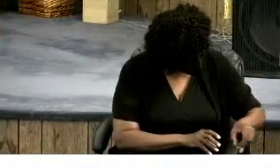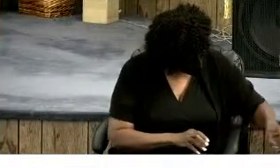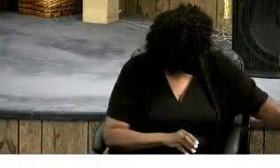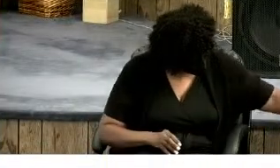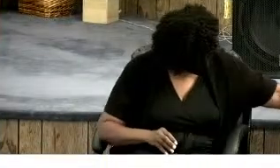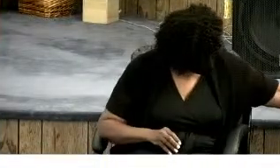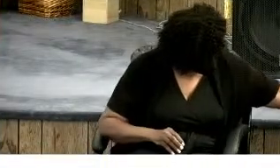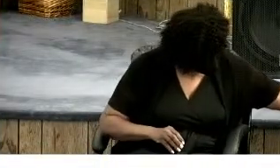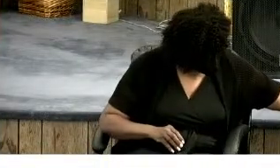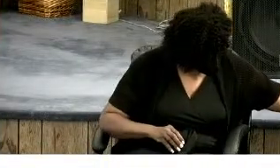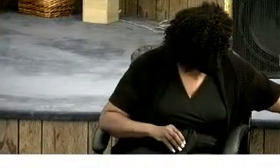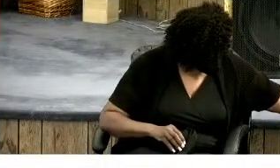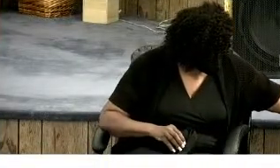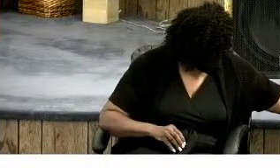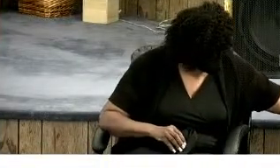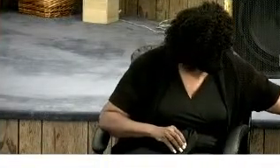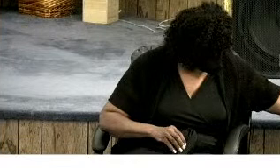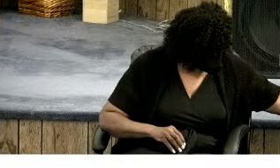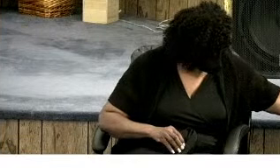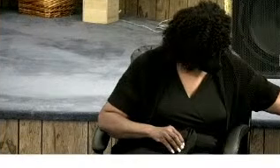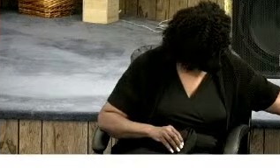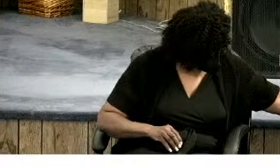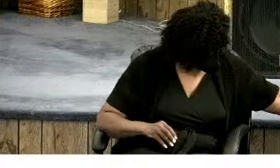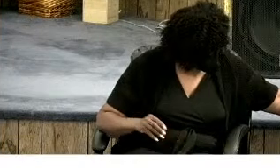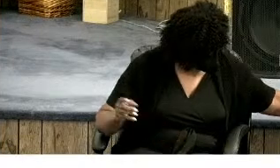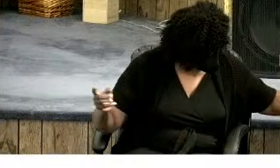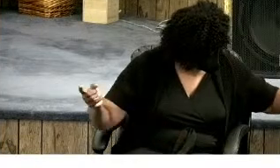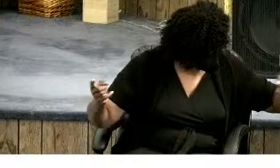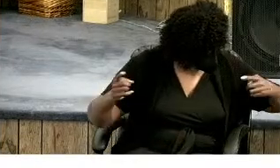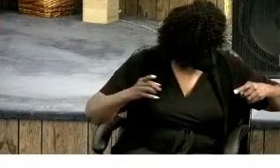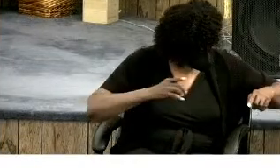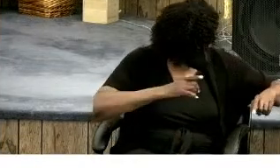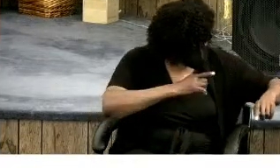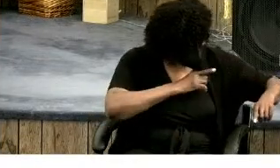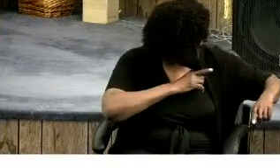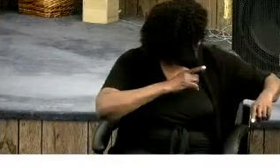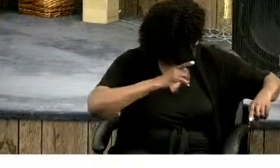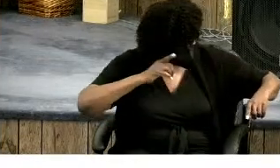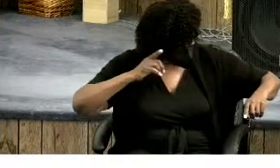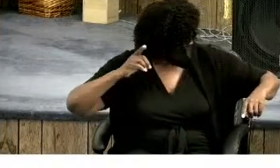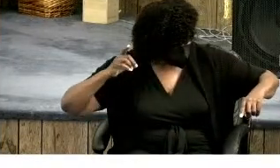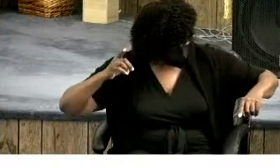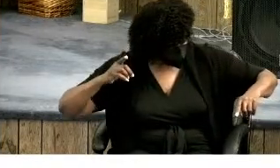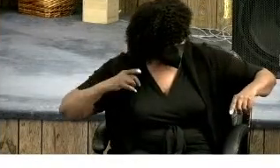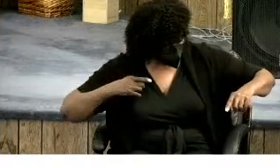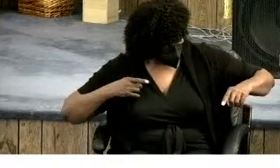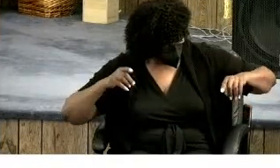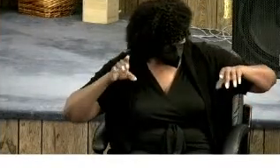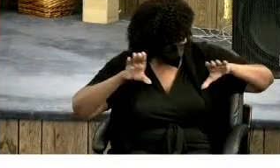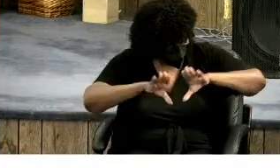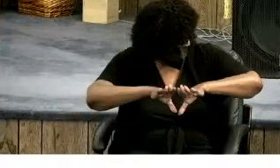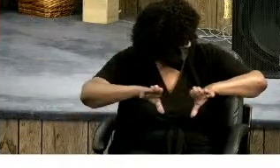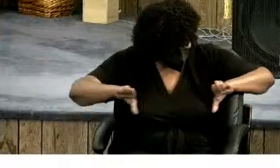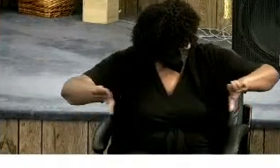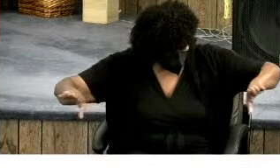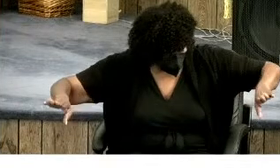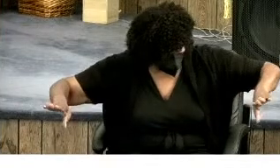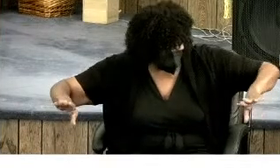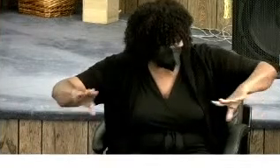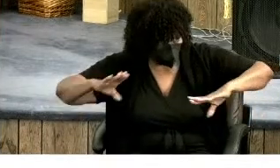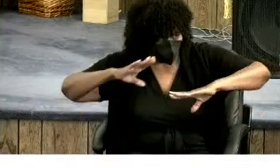Please be silent. We'll call our deaconess back up to recover the table.